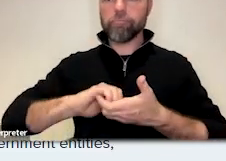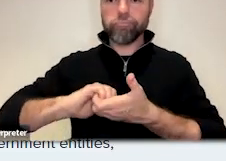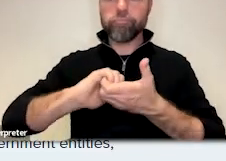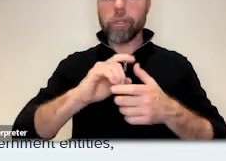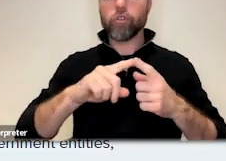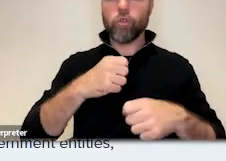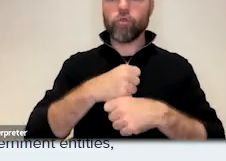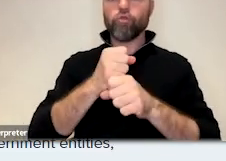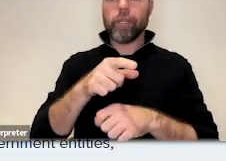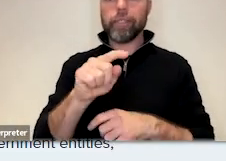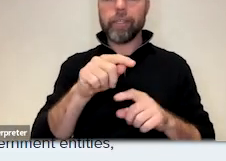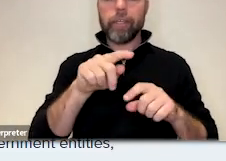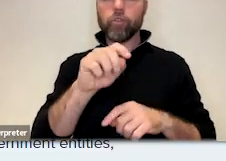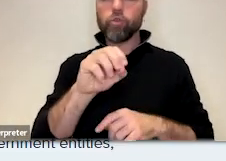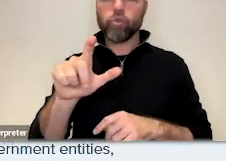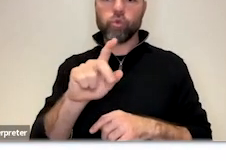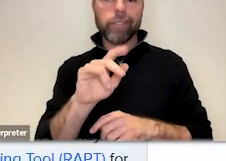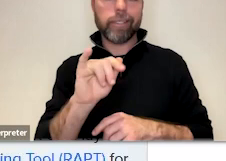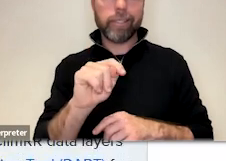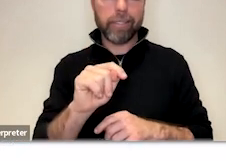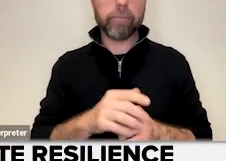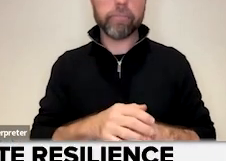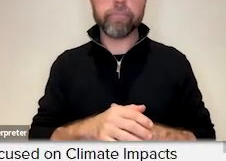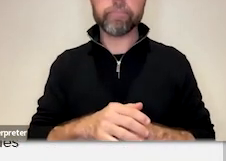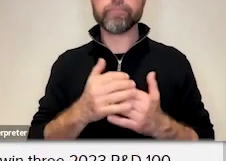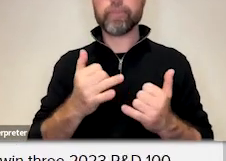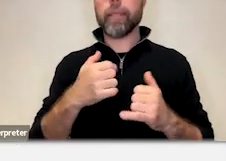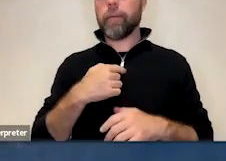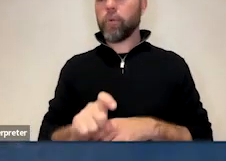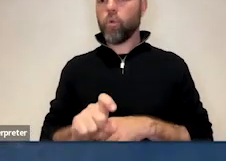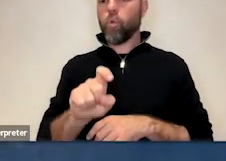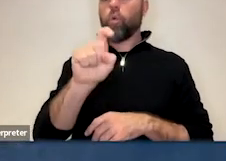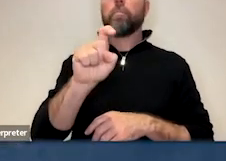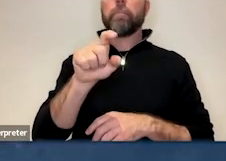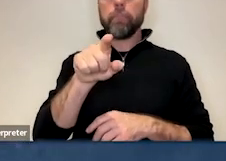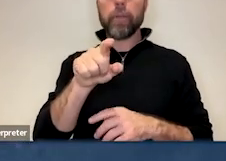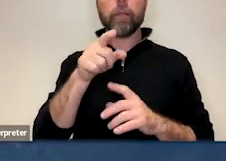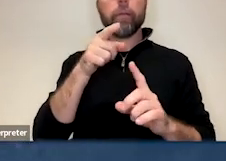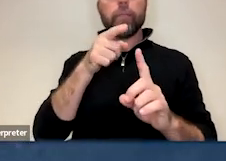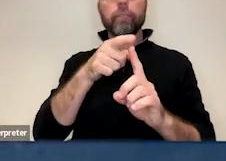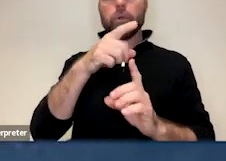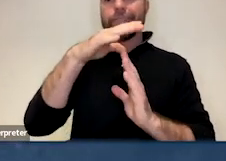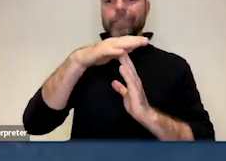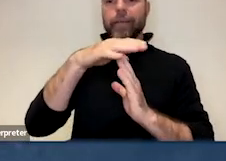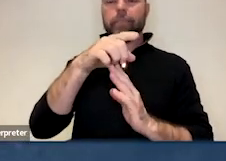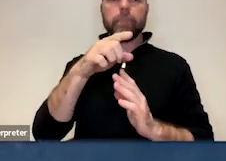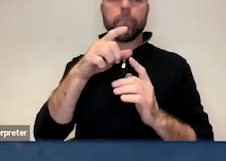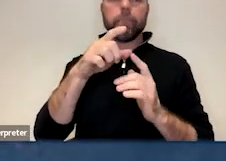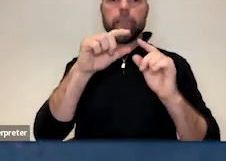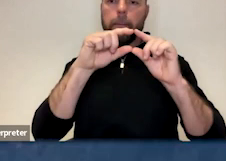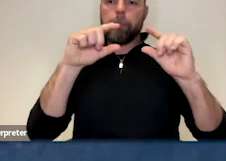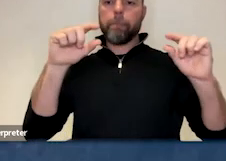that you're going to see here. I'm going to scroll back up and I'm going to point you to the top here to our main